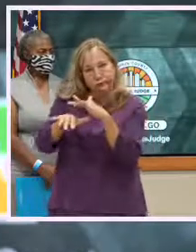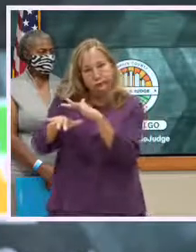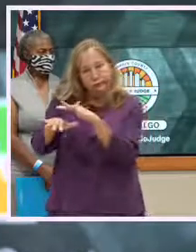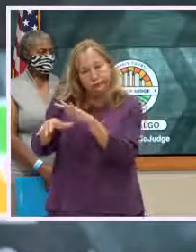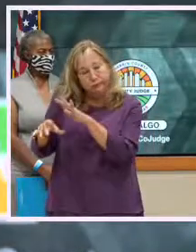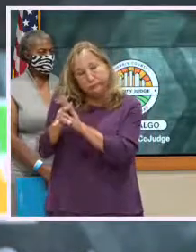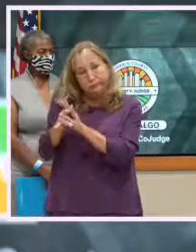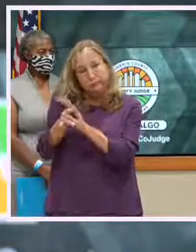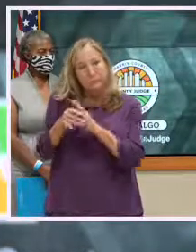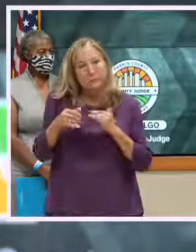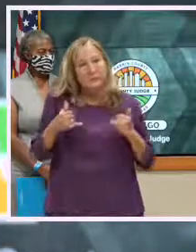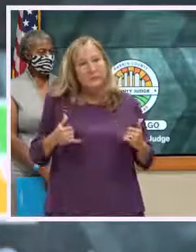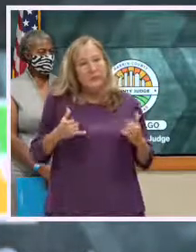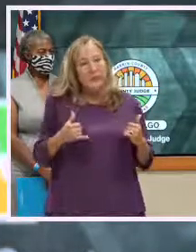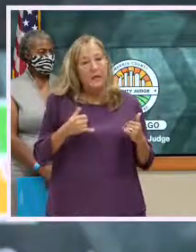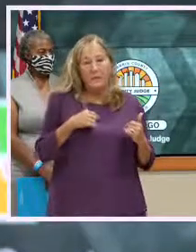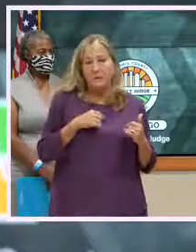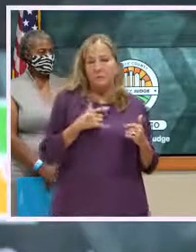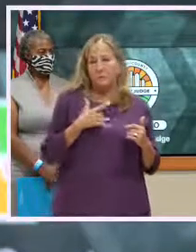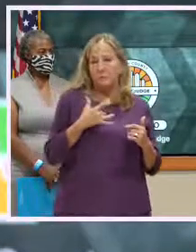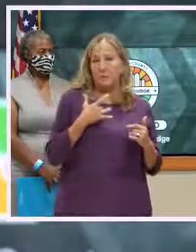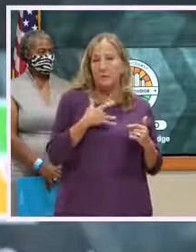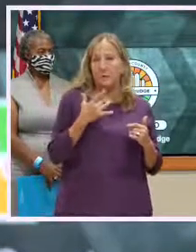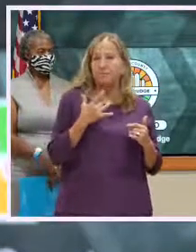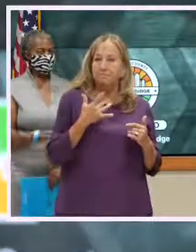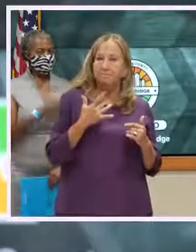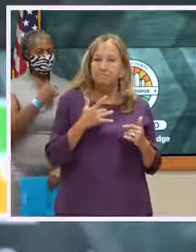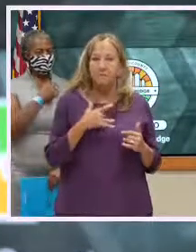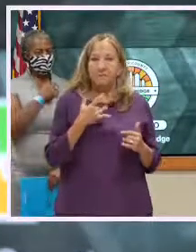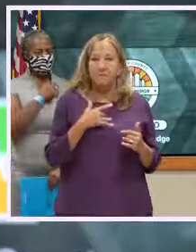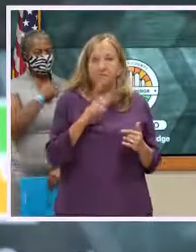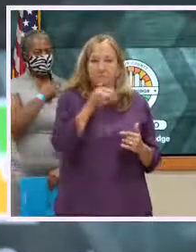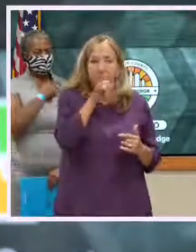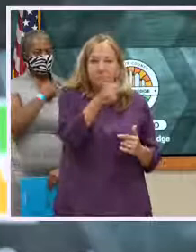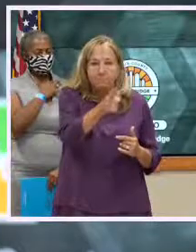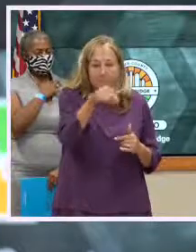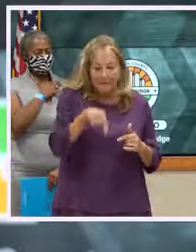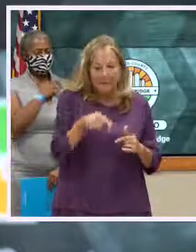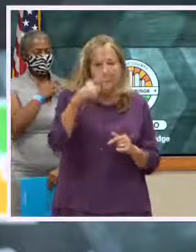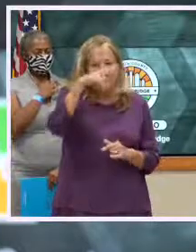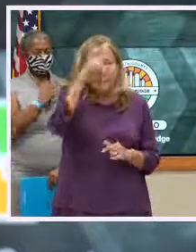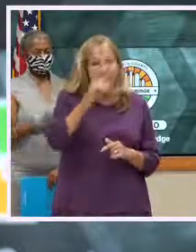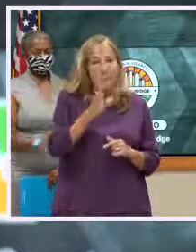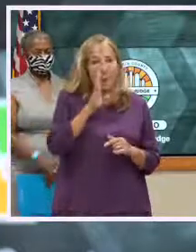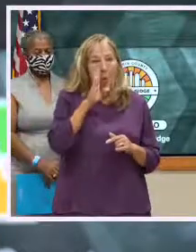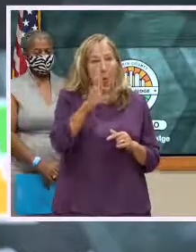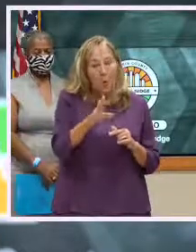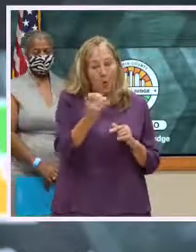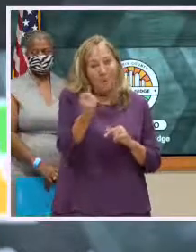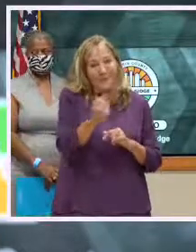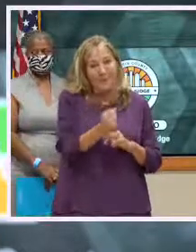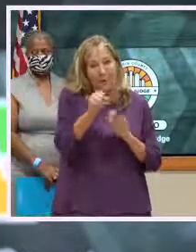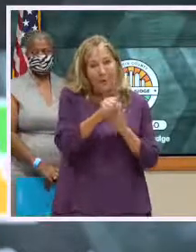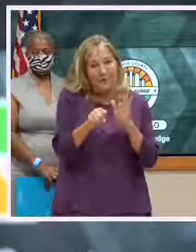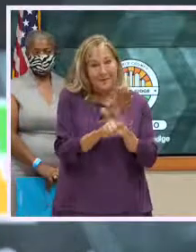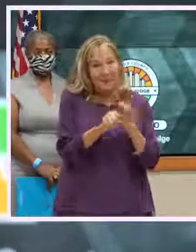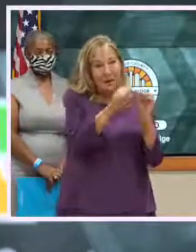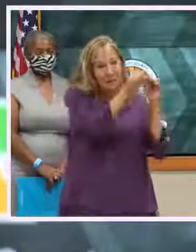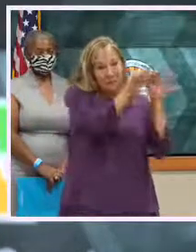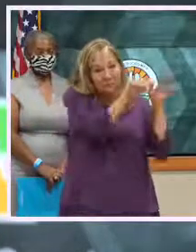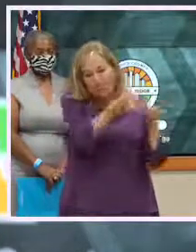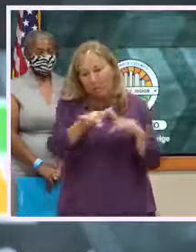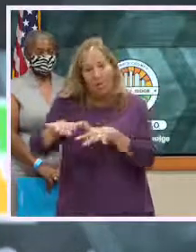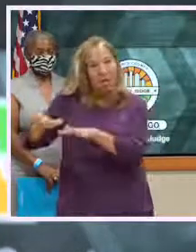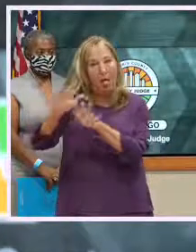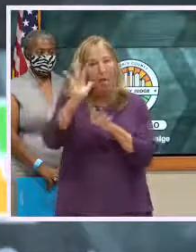undoubtedly at a serious surge across the South this summer, which in some ways bears resemblance to what we saw last